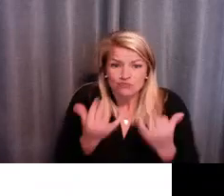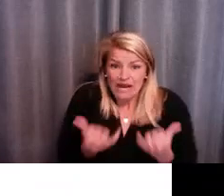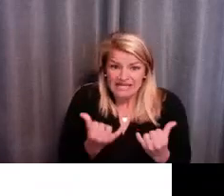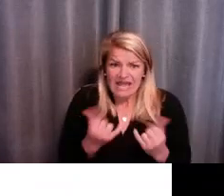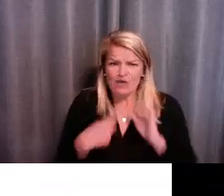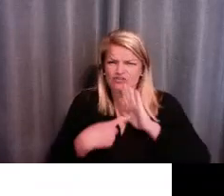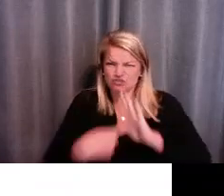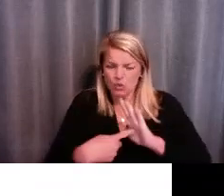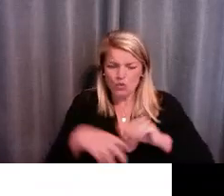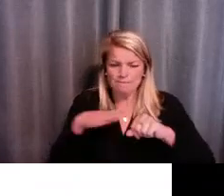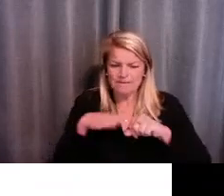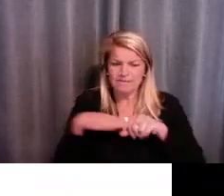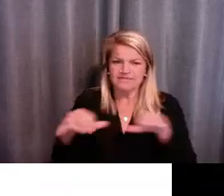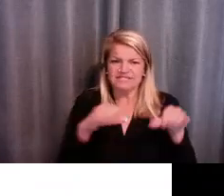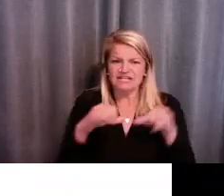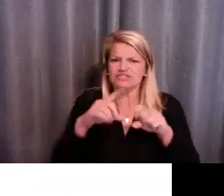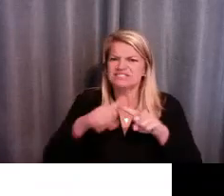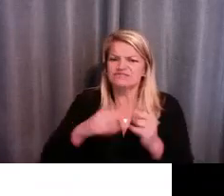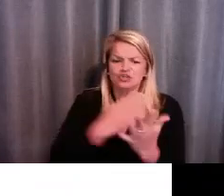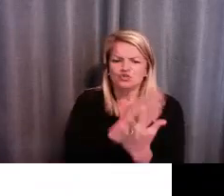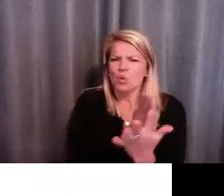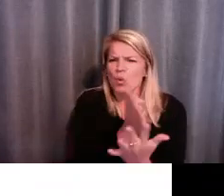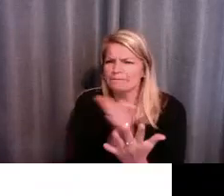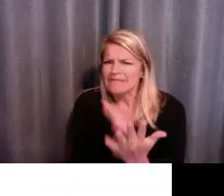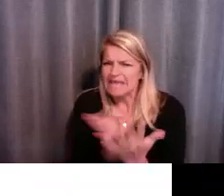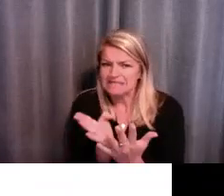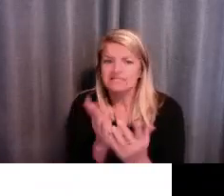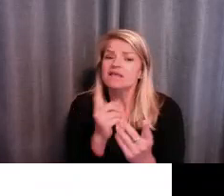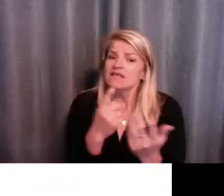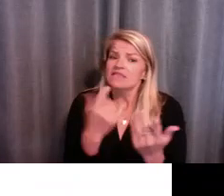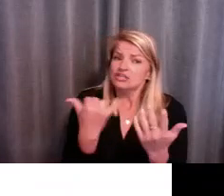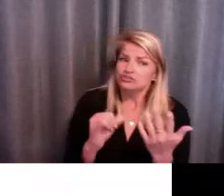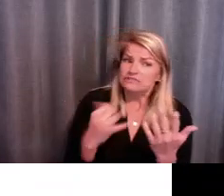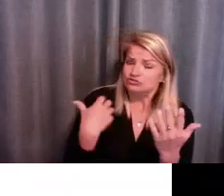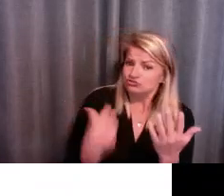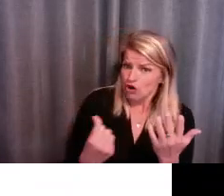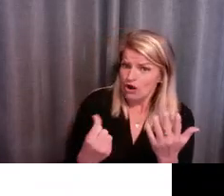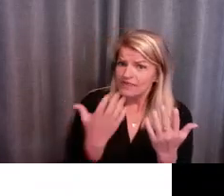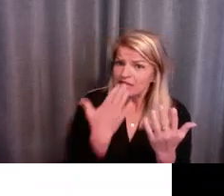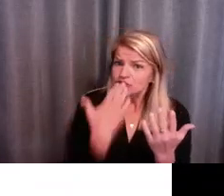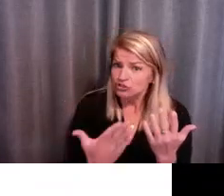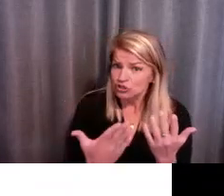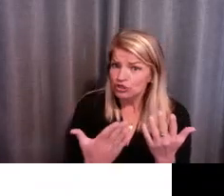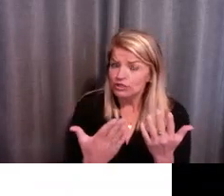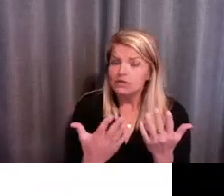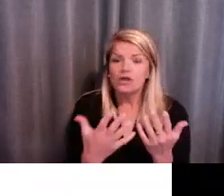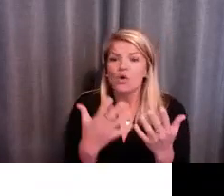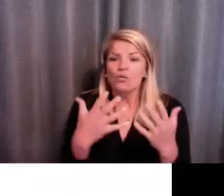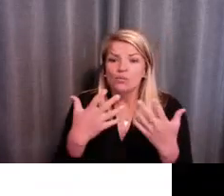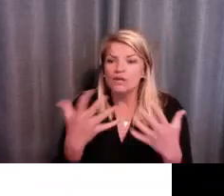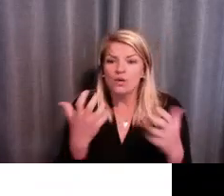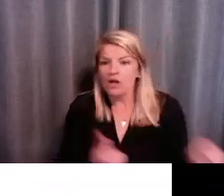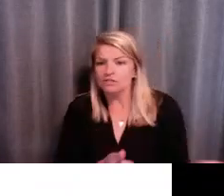standards in domains and standards are still strong. So we are not aiming to alter these